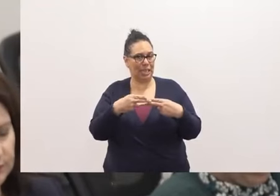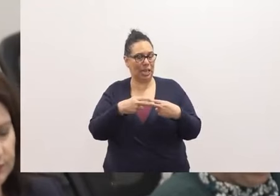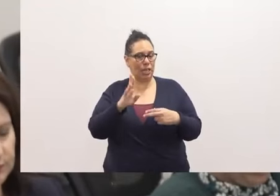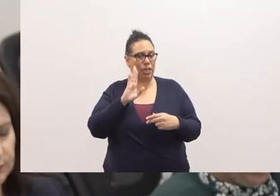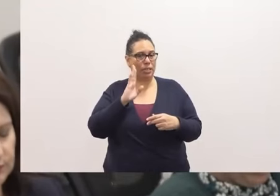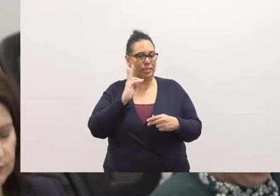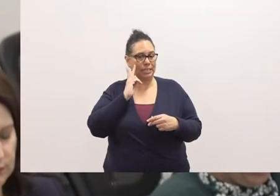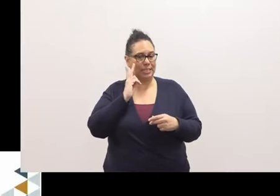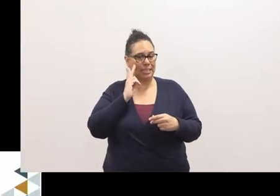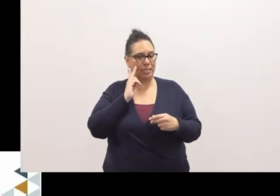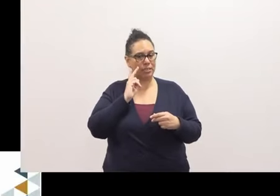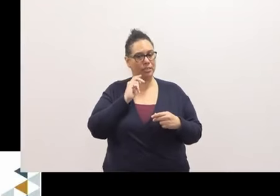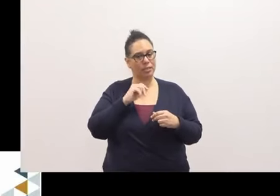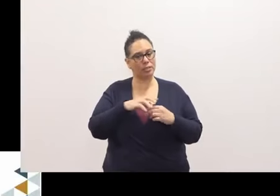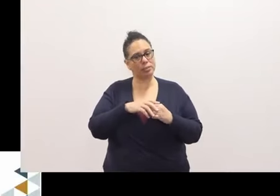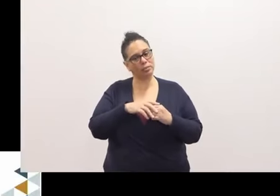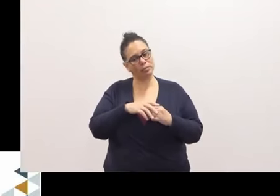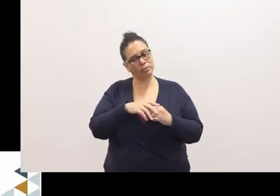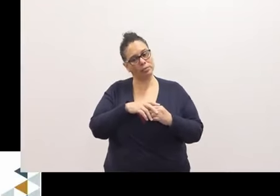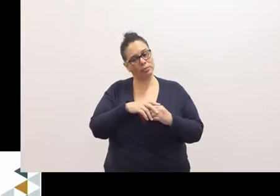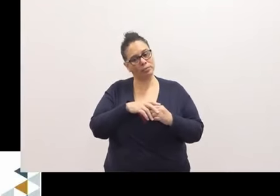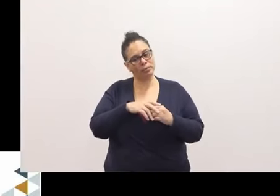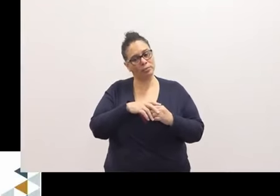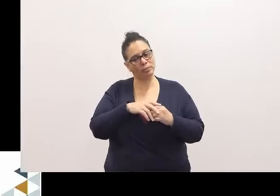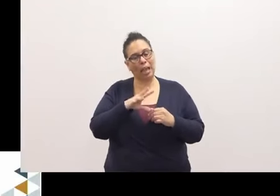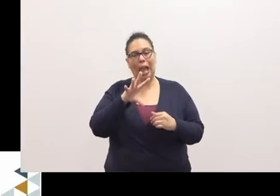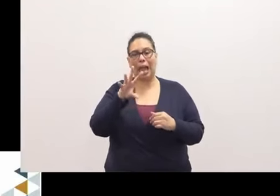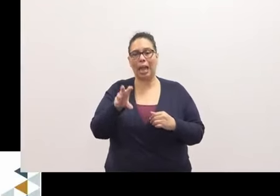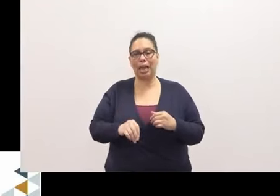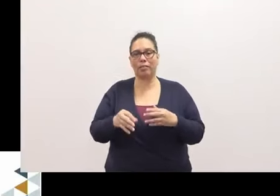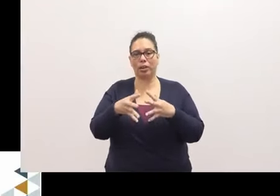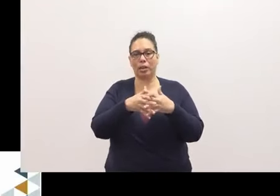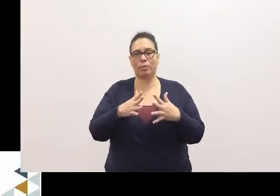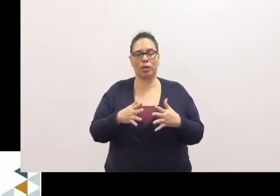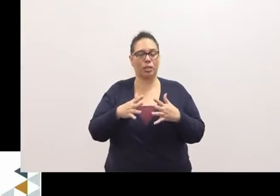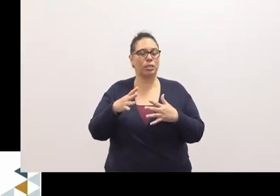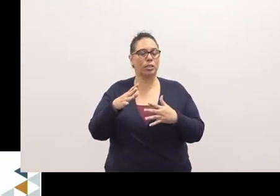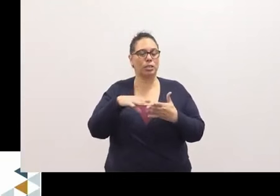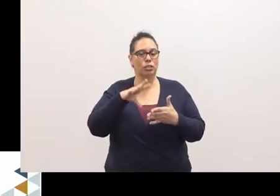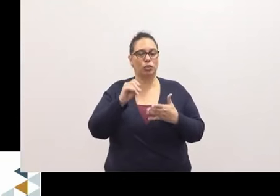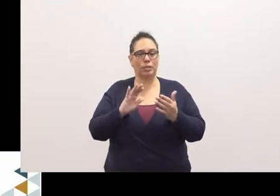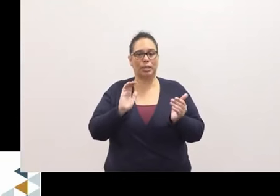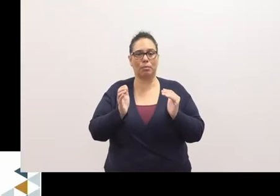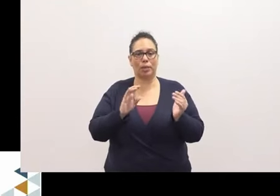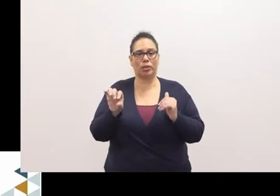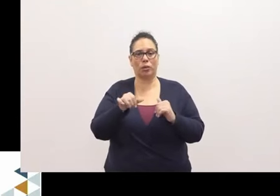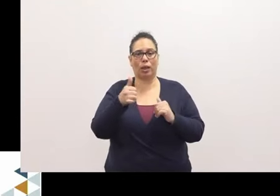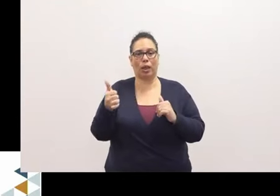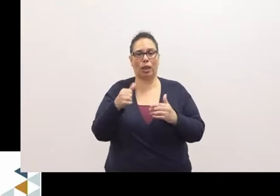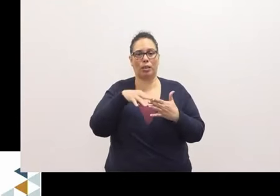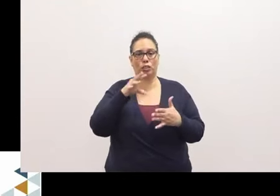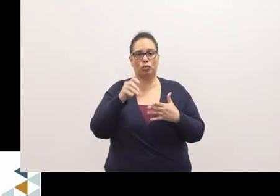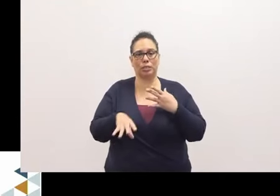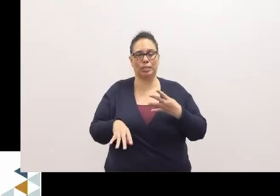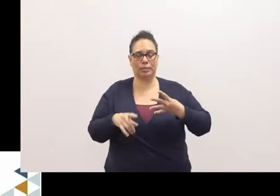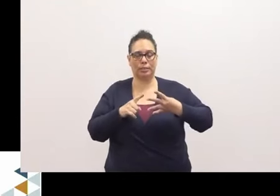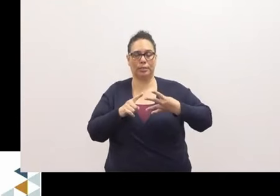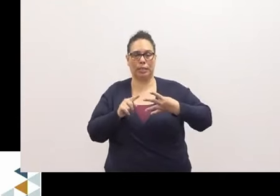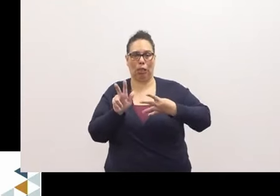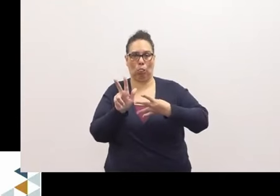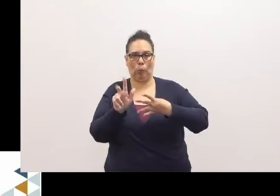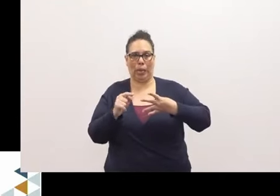that in terms of our African American students compared to all other students receiving a 3, as an